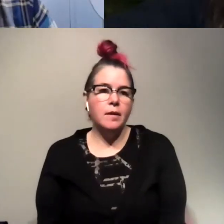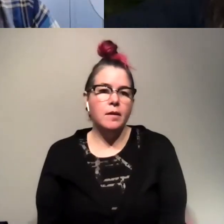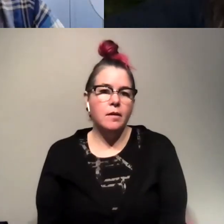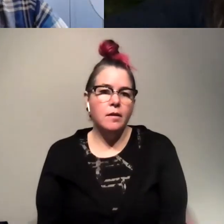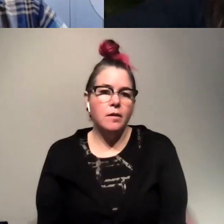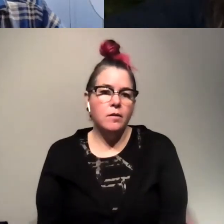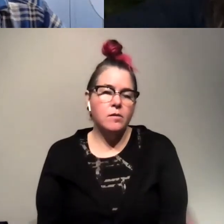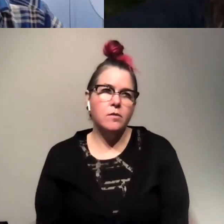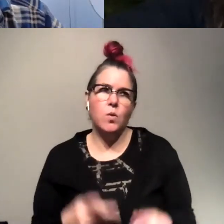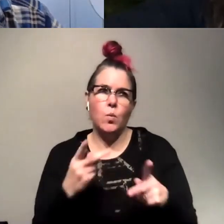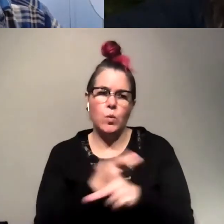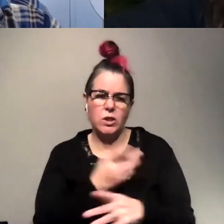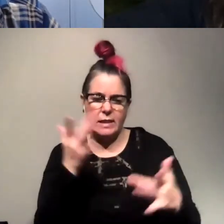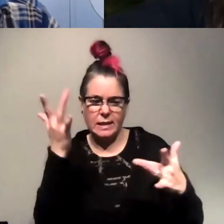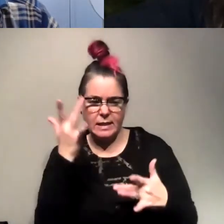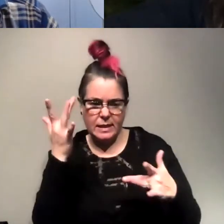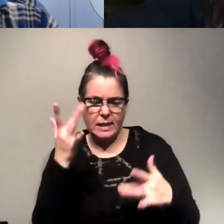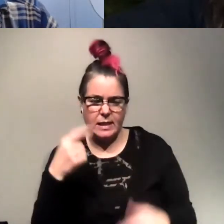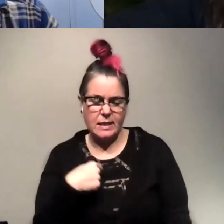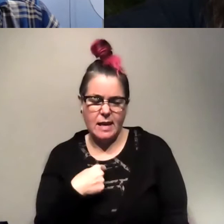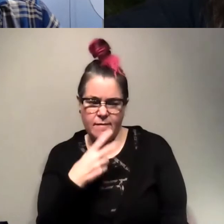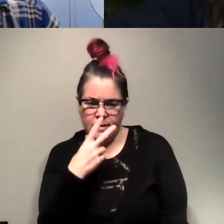The worst sickness I've come across.